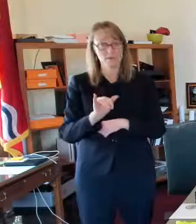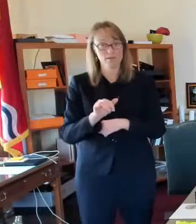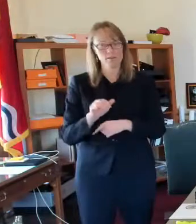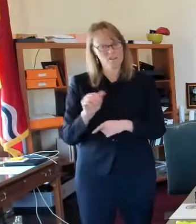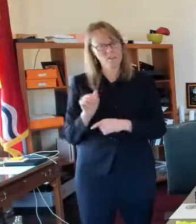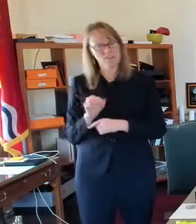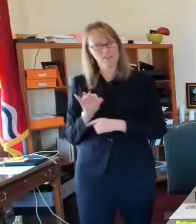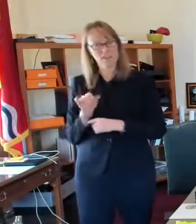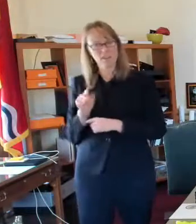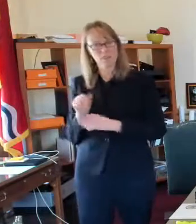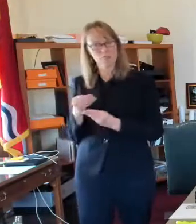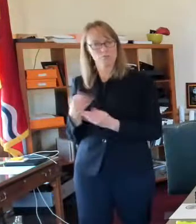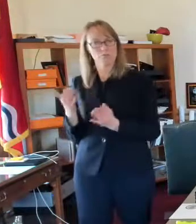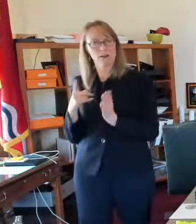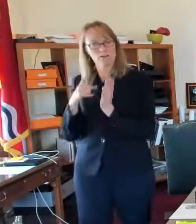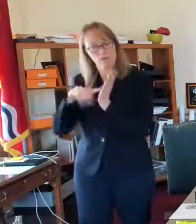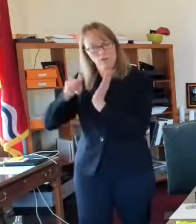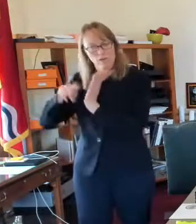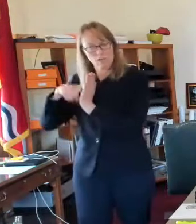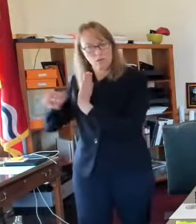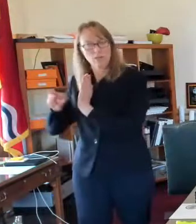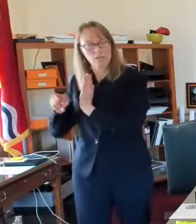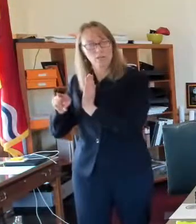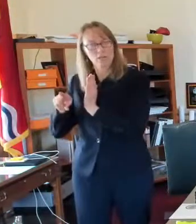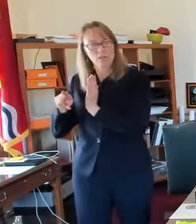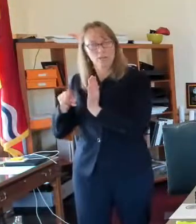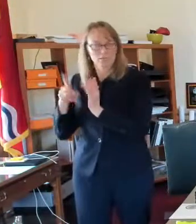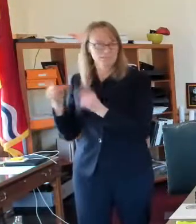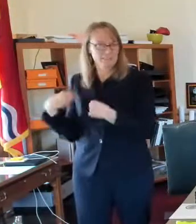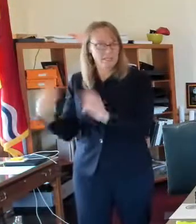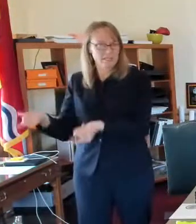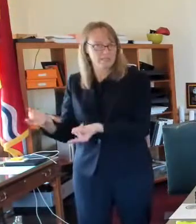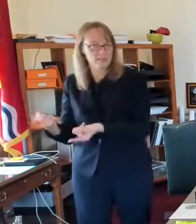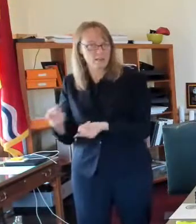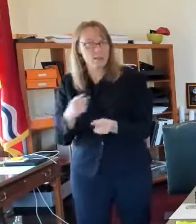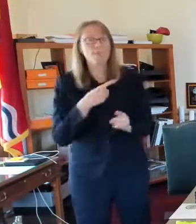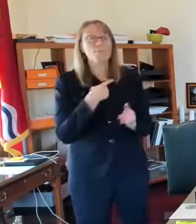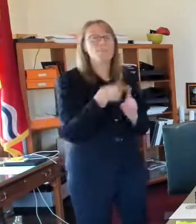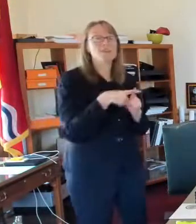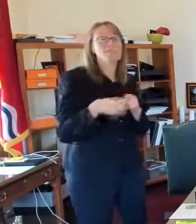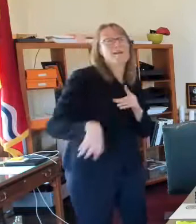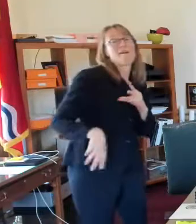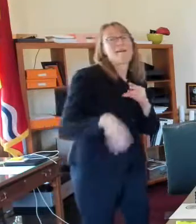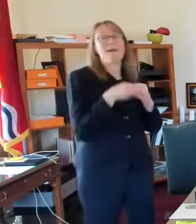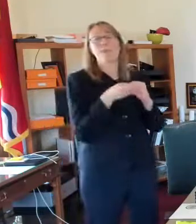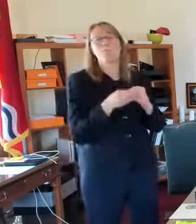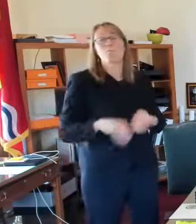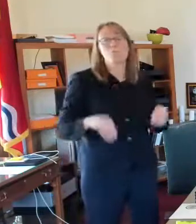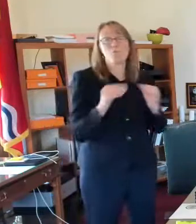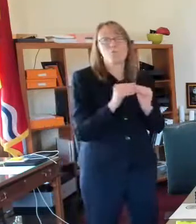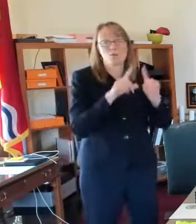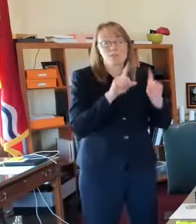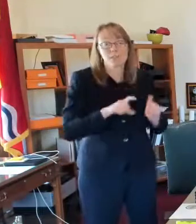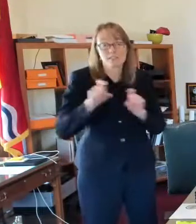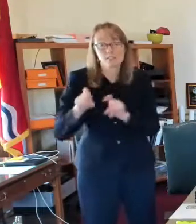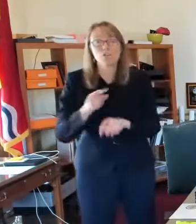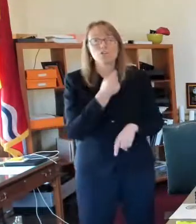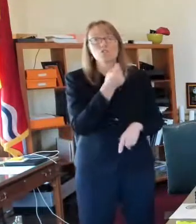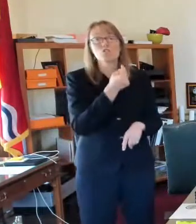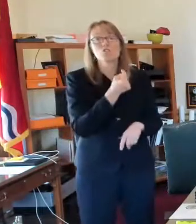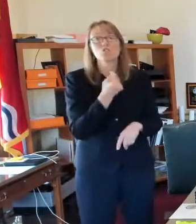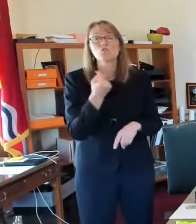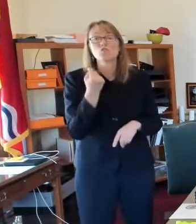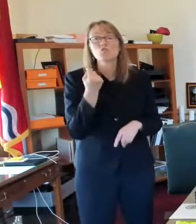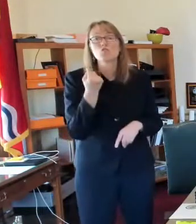has been doing all along, 2 days a week, Tuesday and Wednesday, 9 a.m. to 5 p.m.,